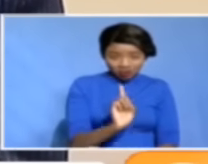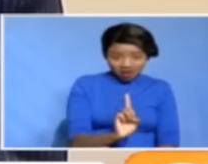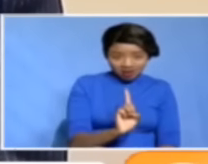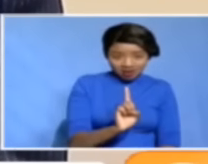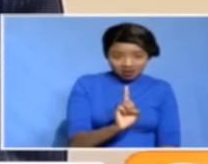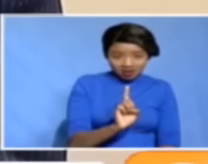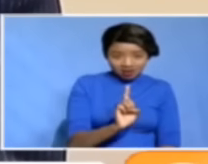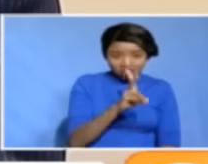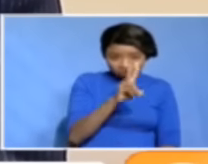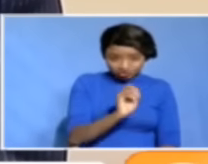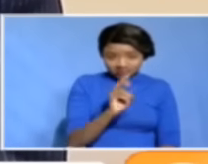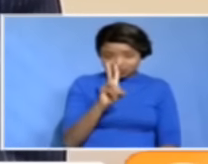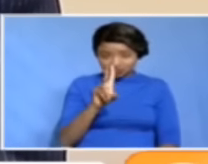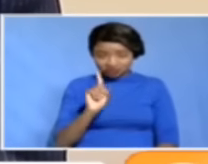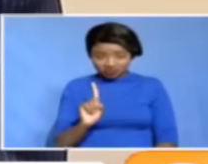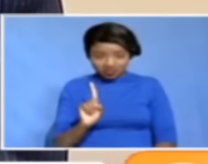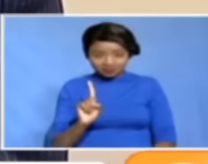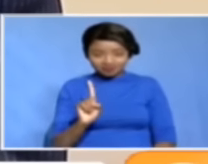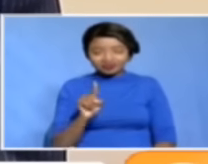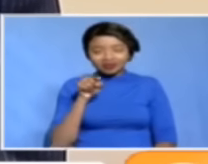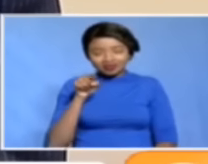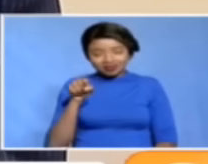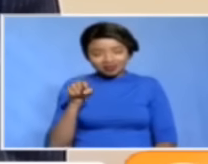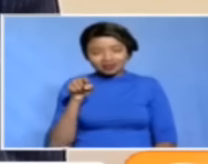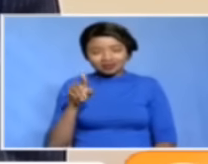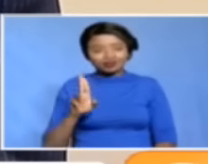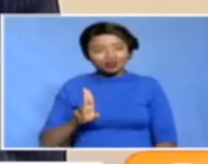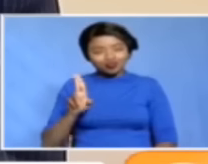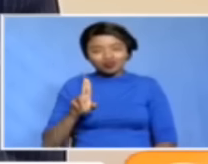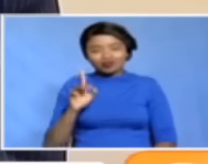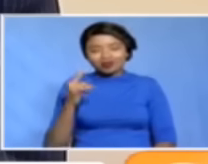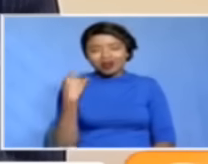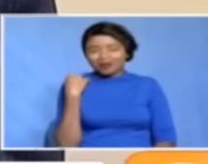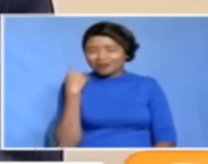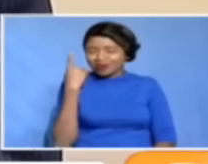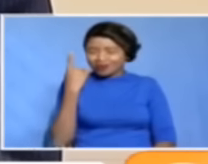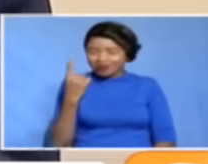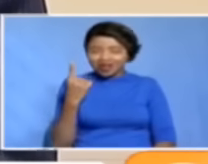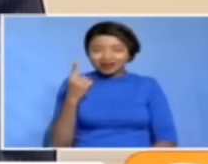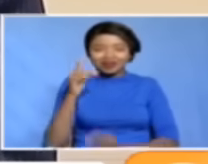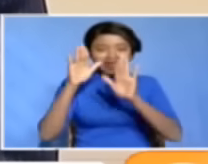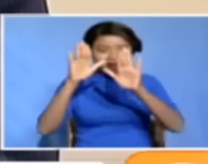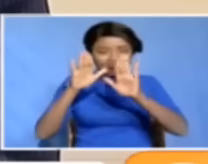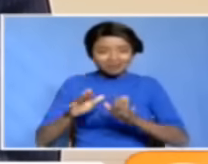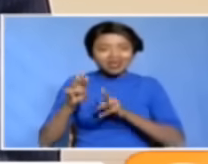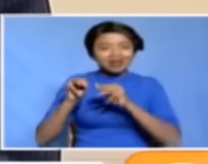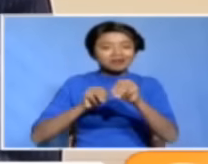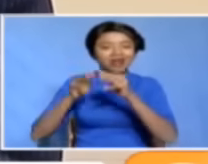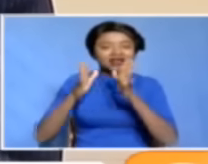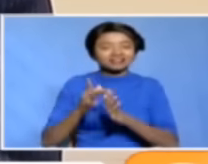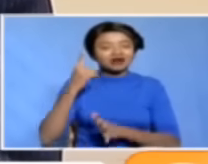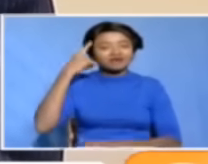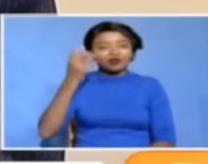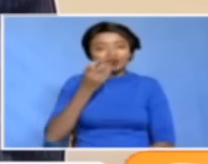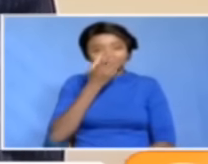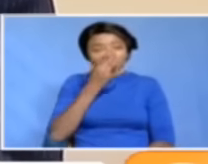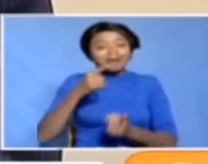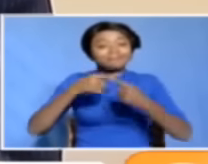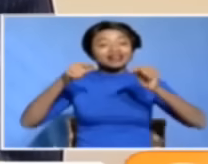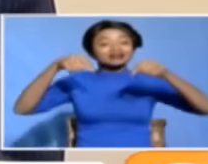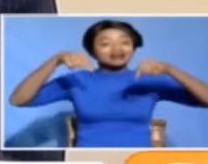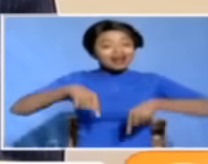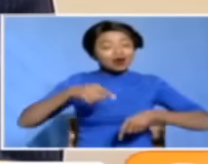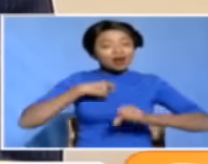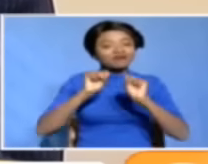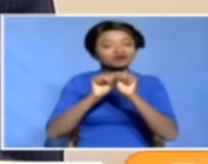general election, he will be the campaign manager number one of the deputy president. For now, he says, we have a social contract with